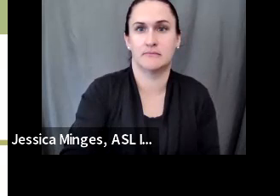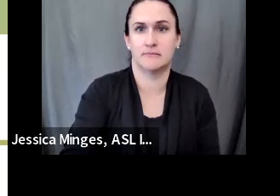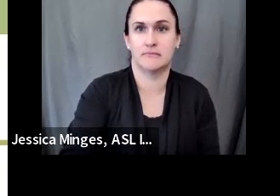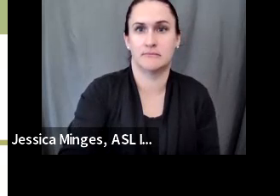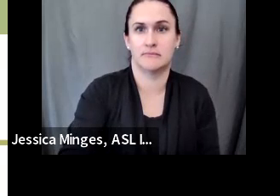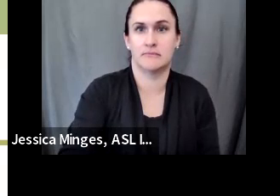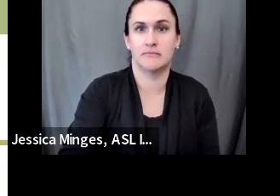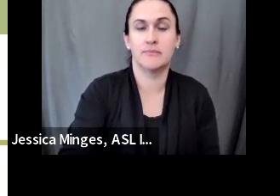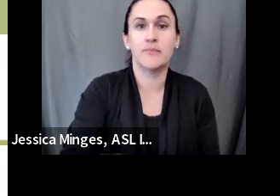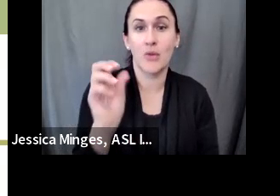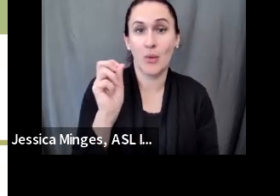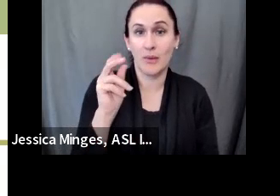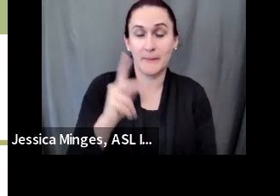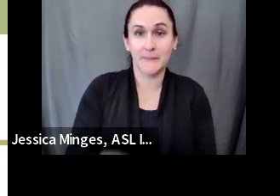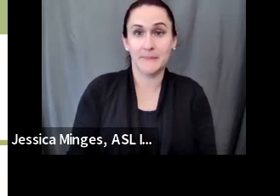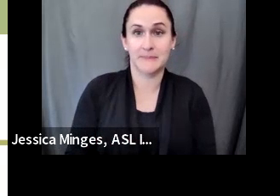Okay.